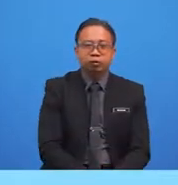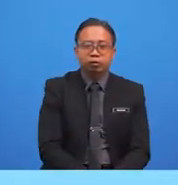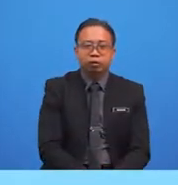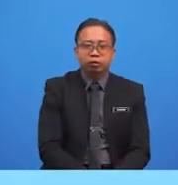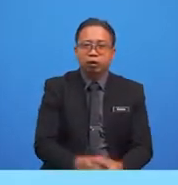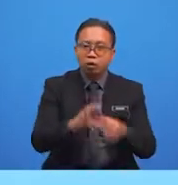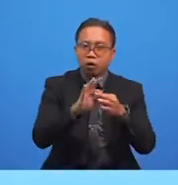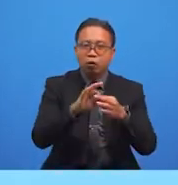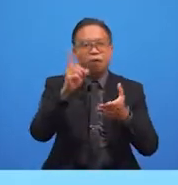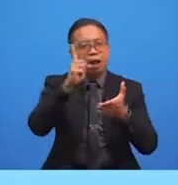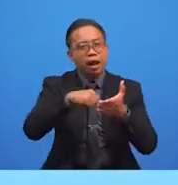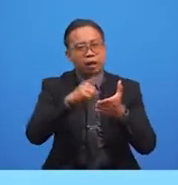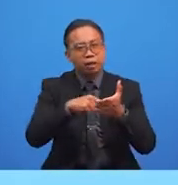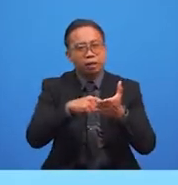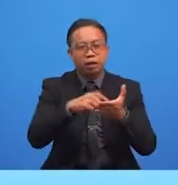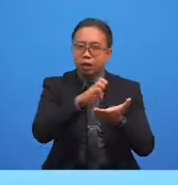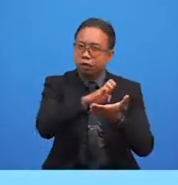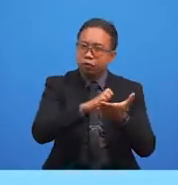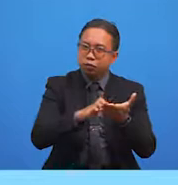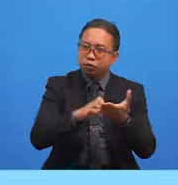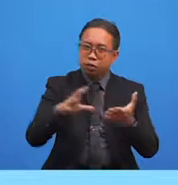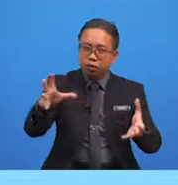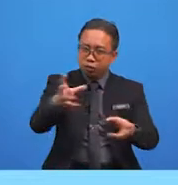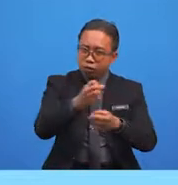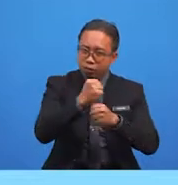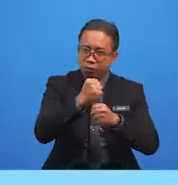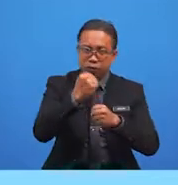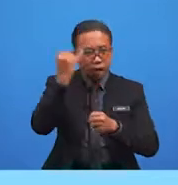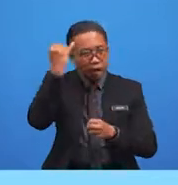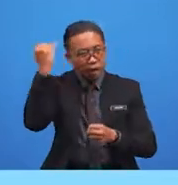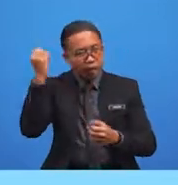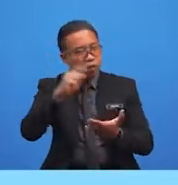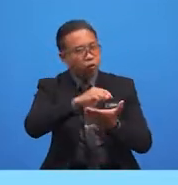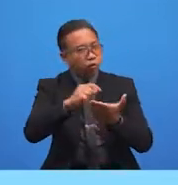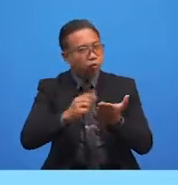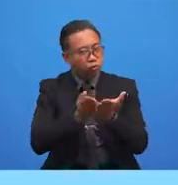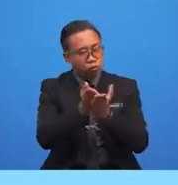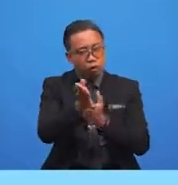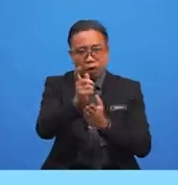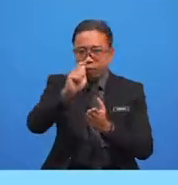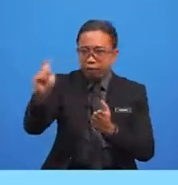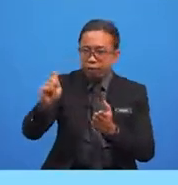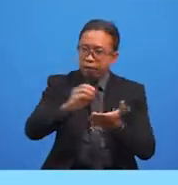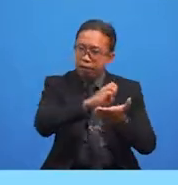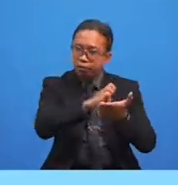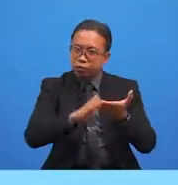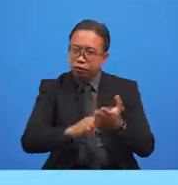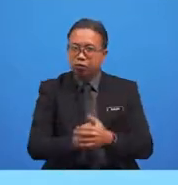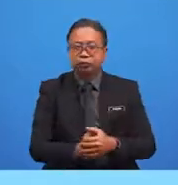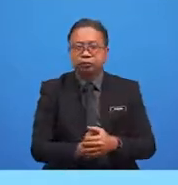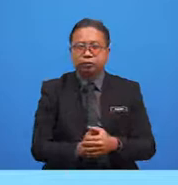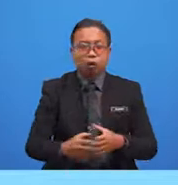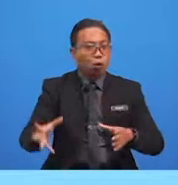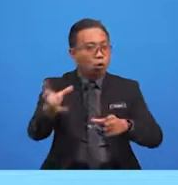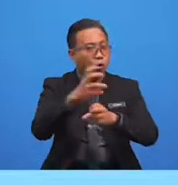conclusion of any essay sums up the thoughts and ideas that were written throughout the essay. To